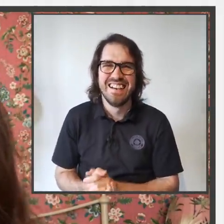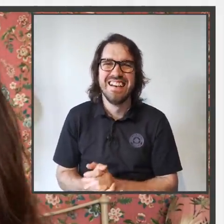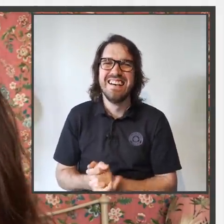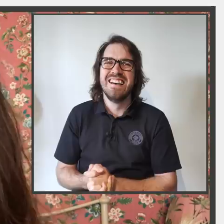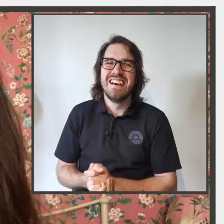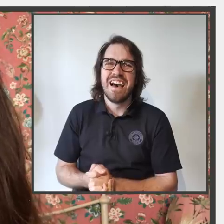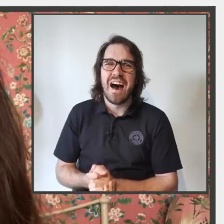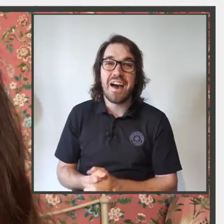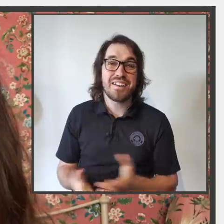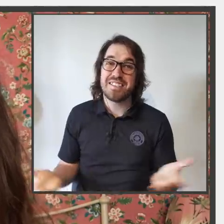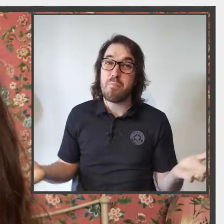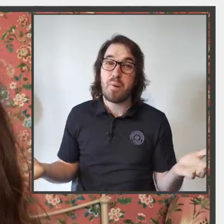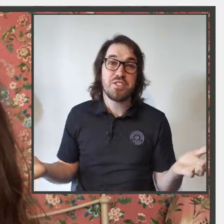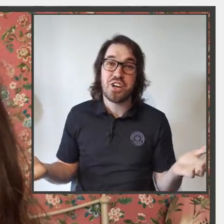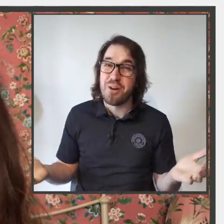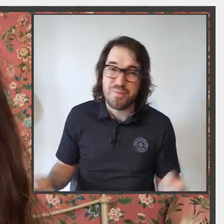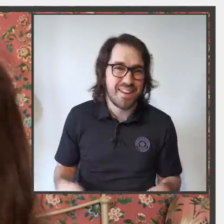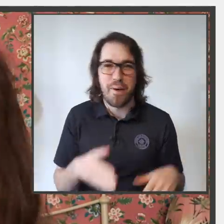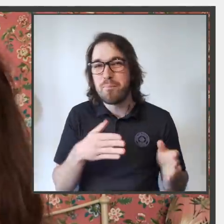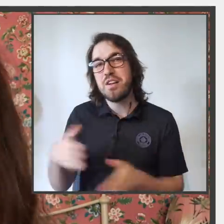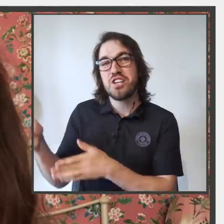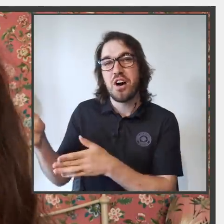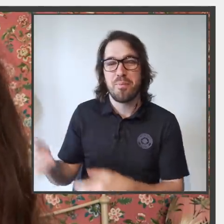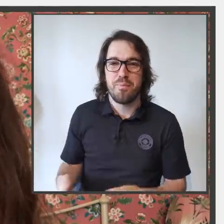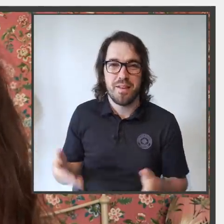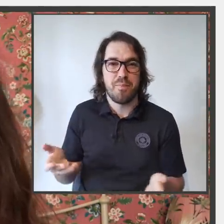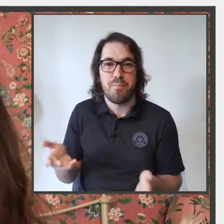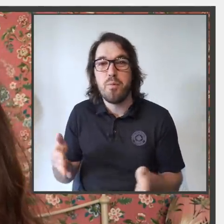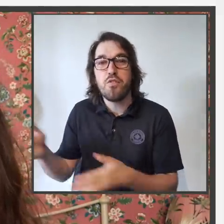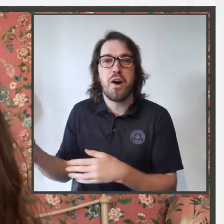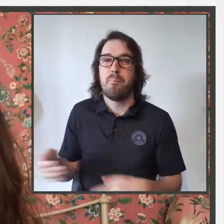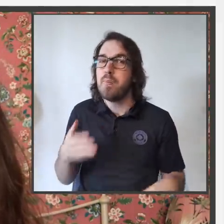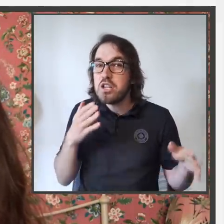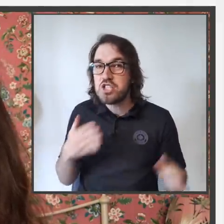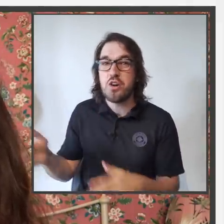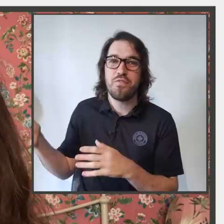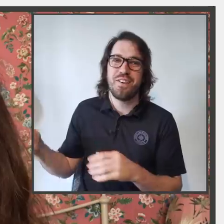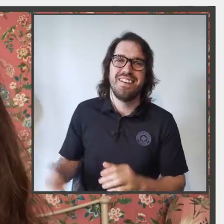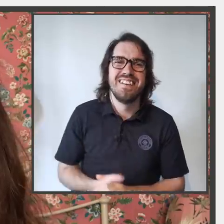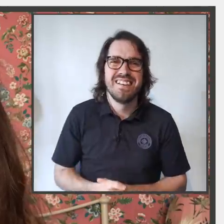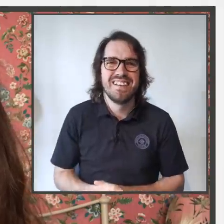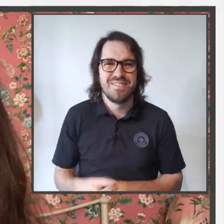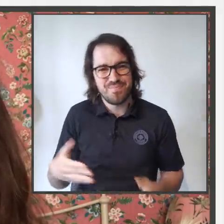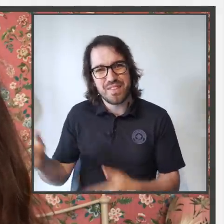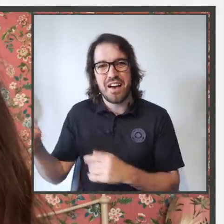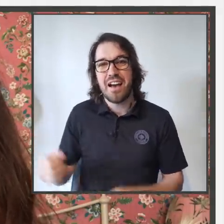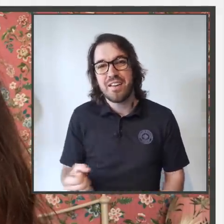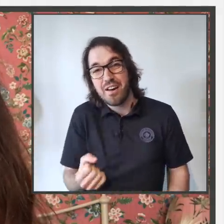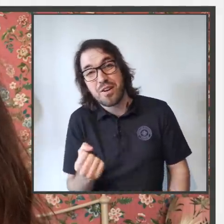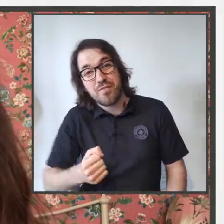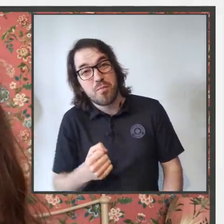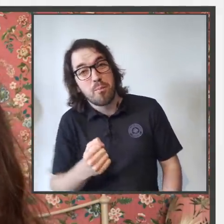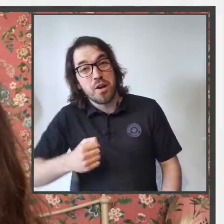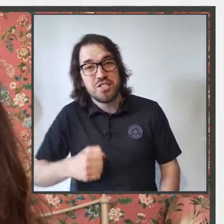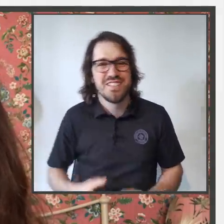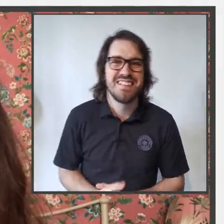say... I could say budge up, you know, budge up, yeah, move up, budge over. Budge along. Yeah, I